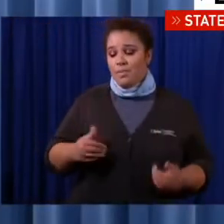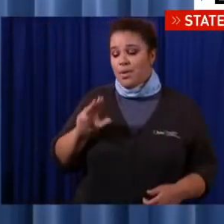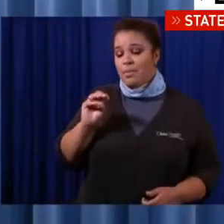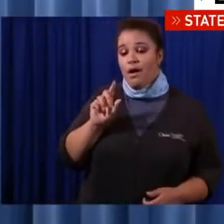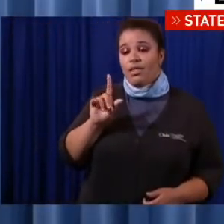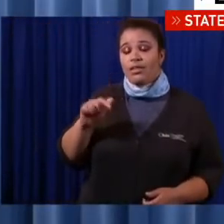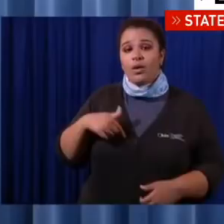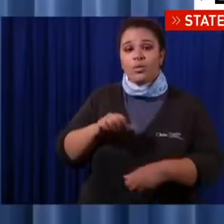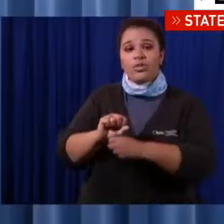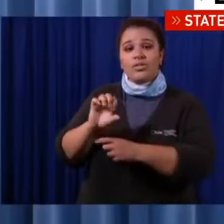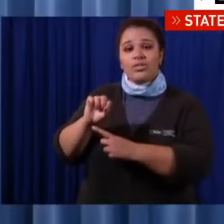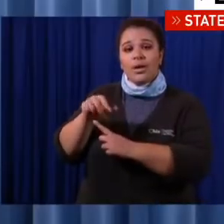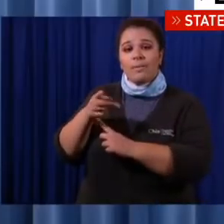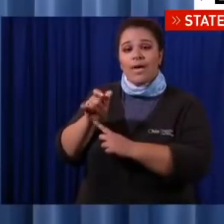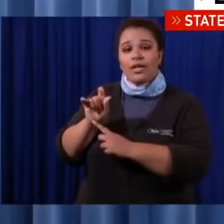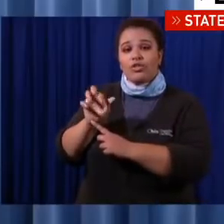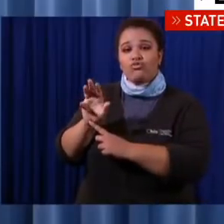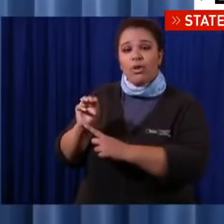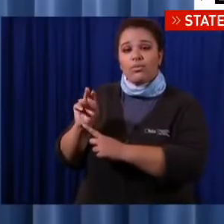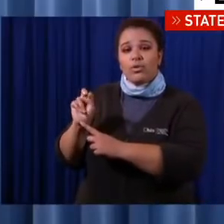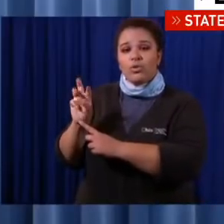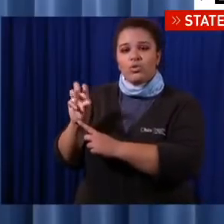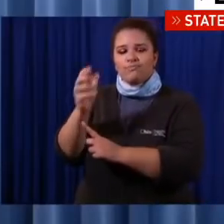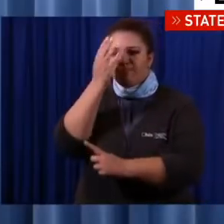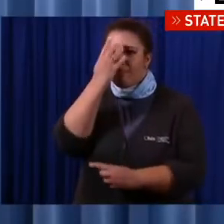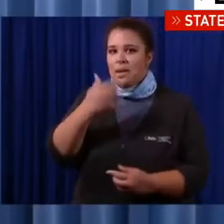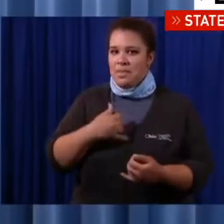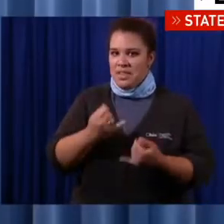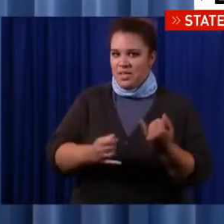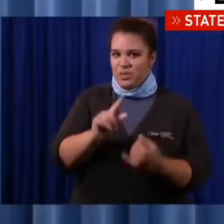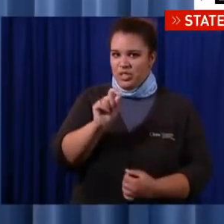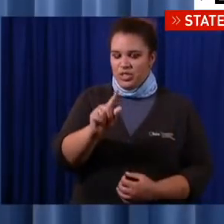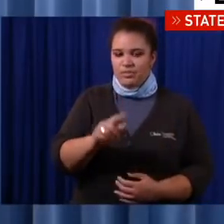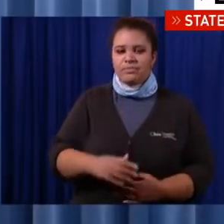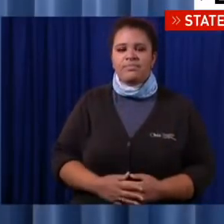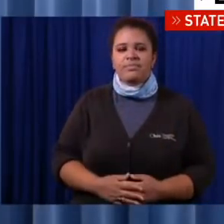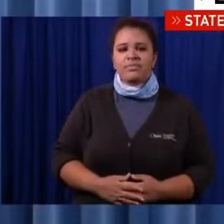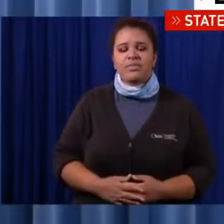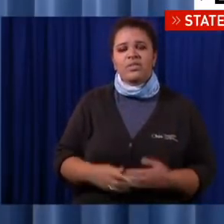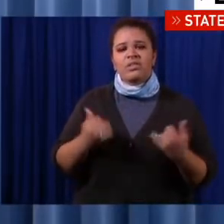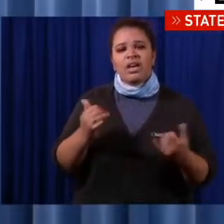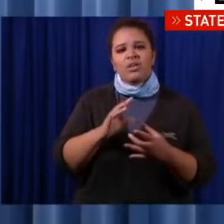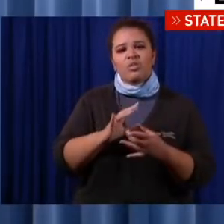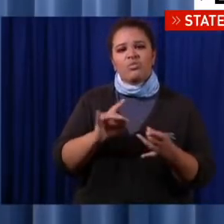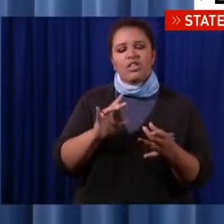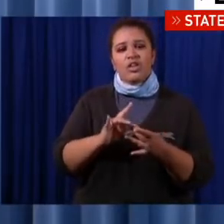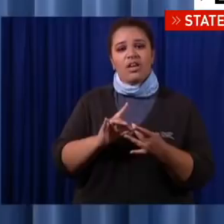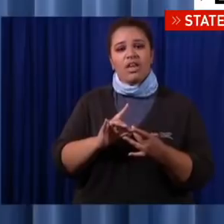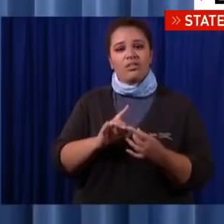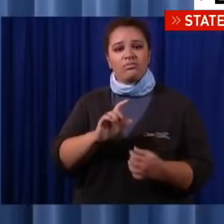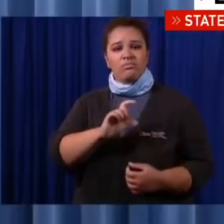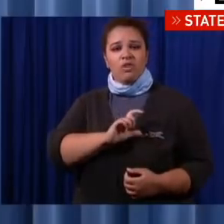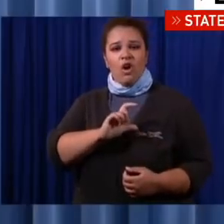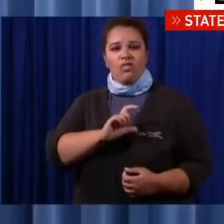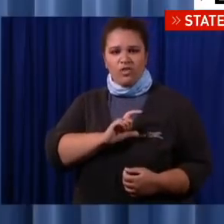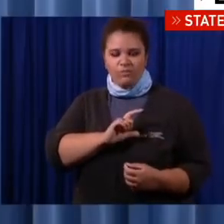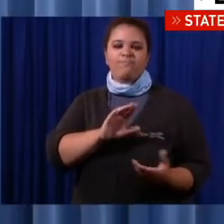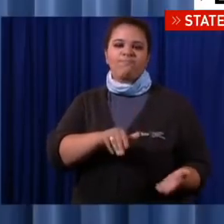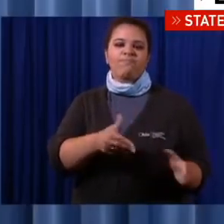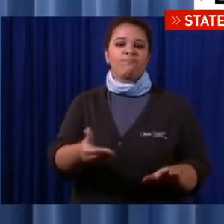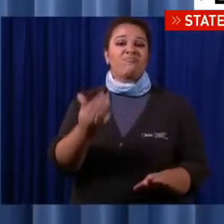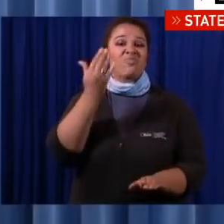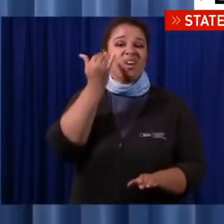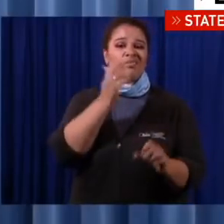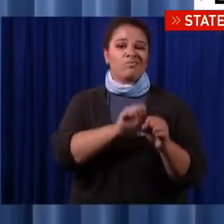that sadly we've lost another correctional officer to COVID-19. I was wondering if we had the numbers of